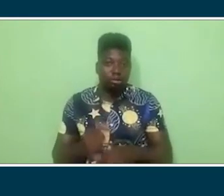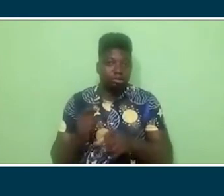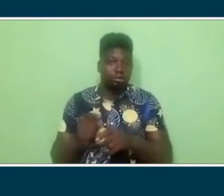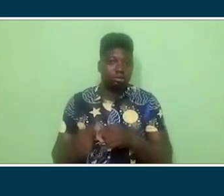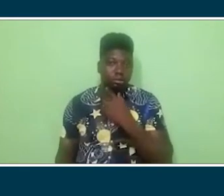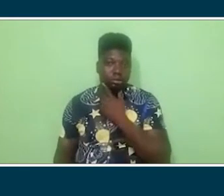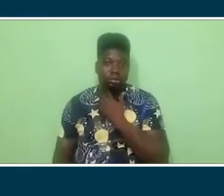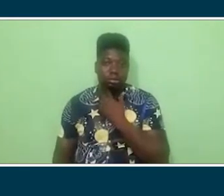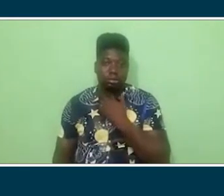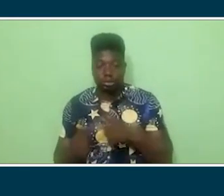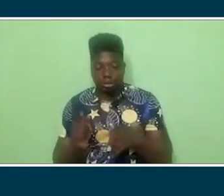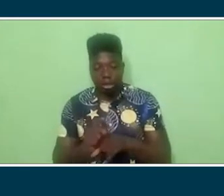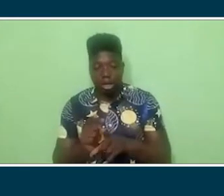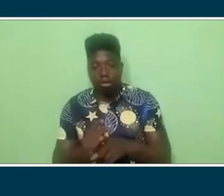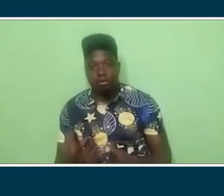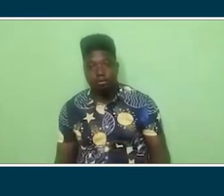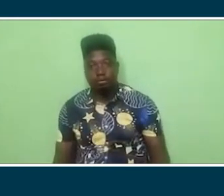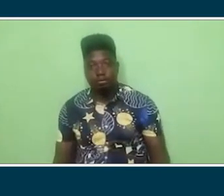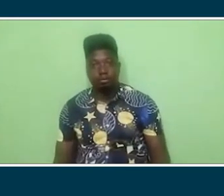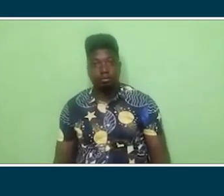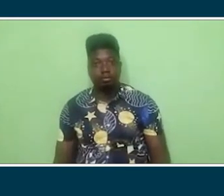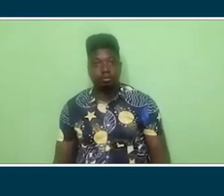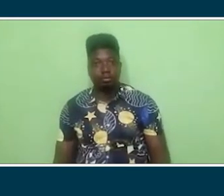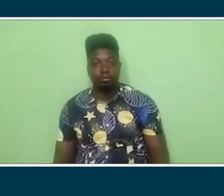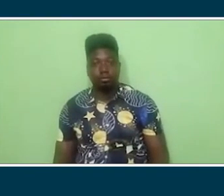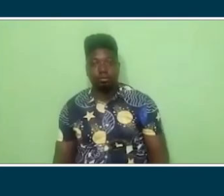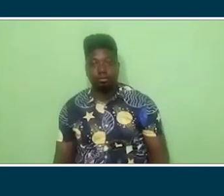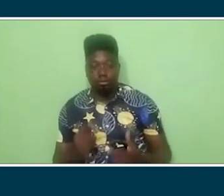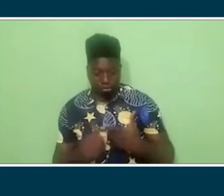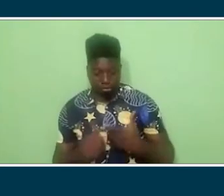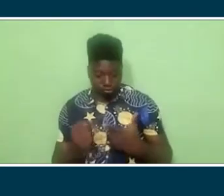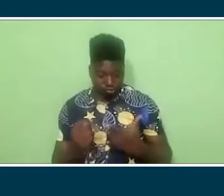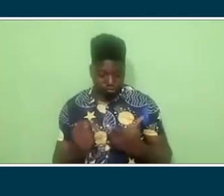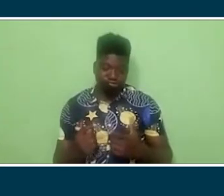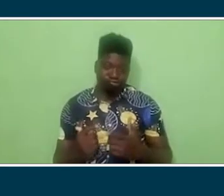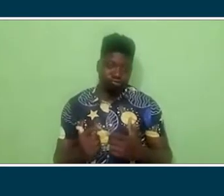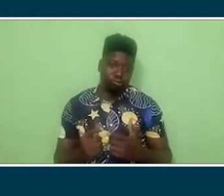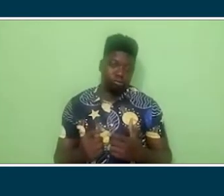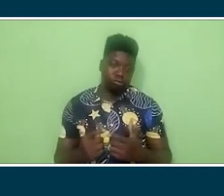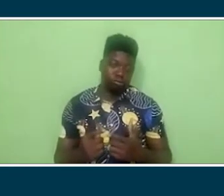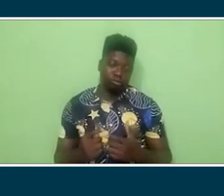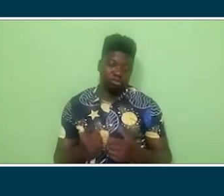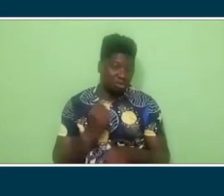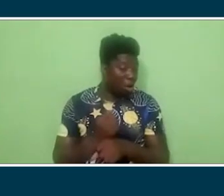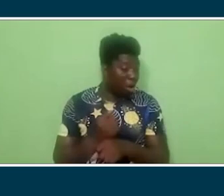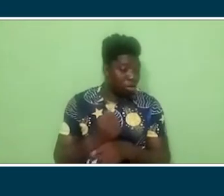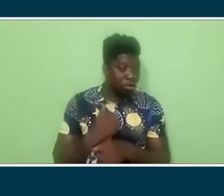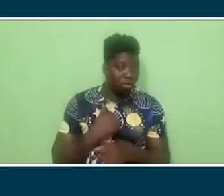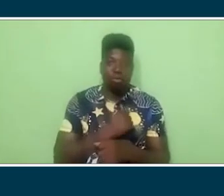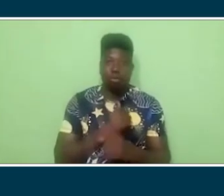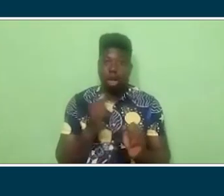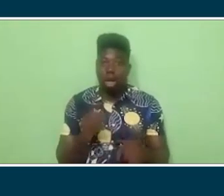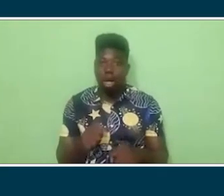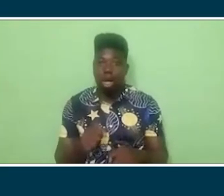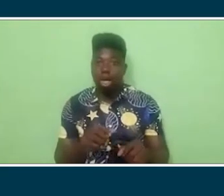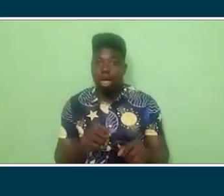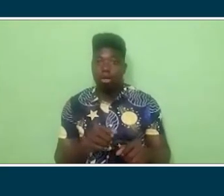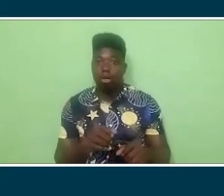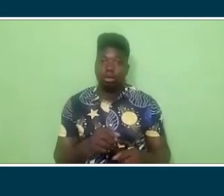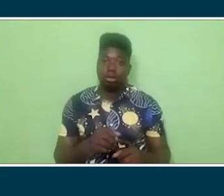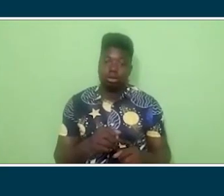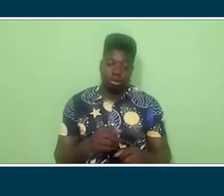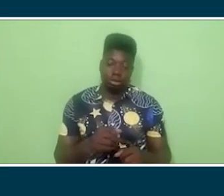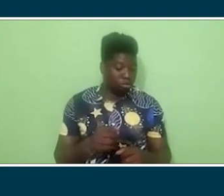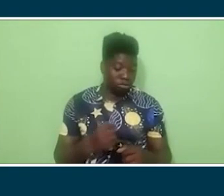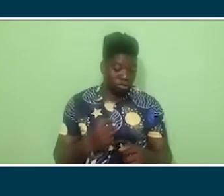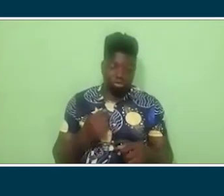kind of retorts to naming cancel culture is people are like, that's not real, it doesn't work, you can't do anything. And